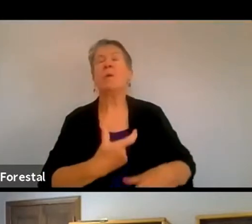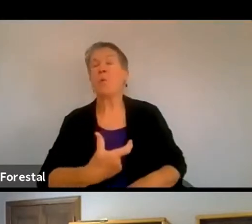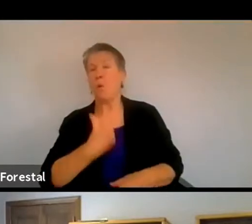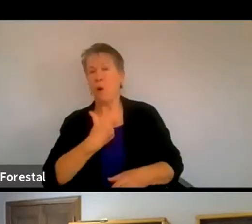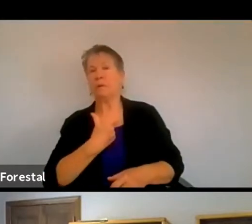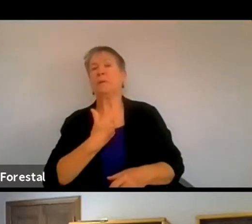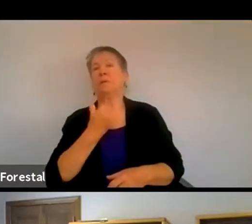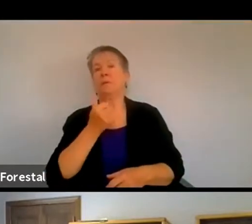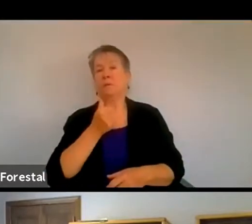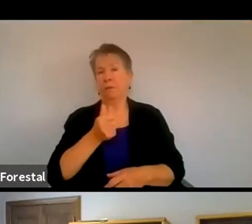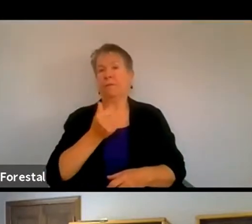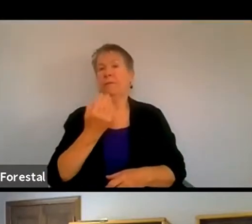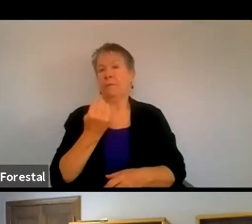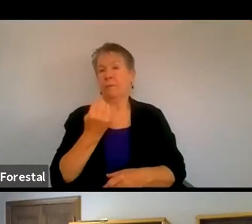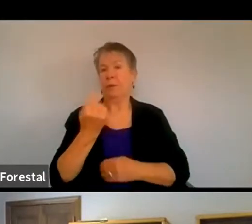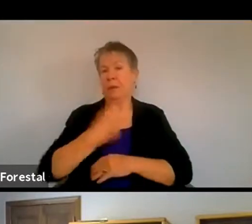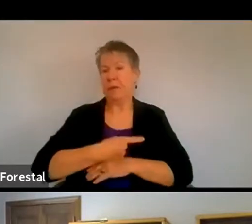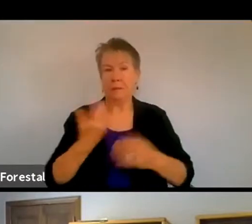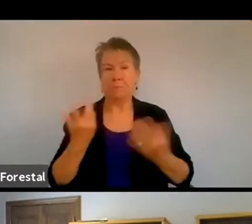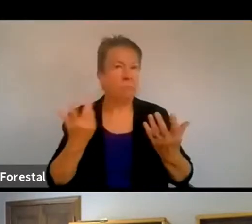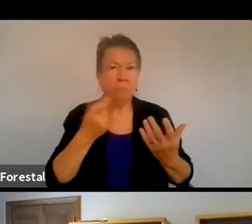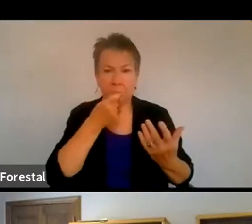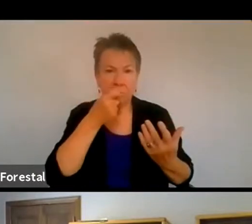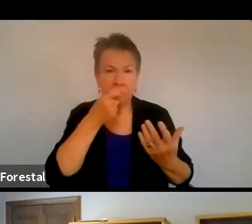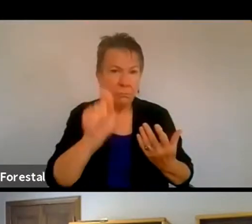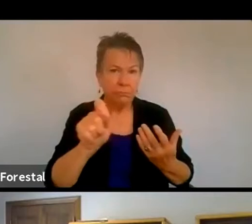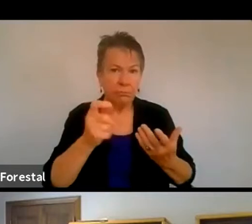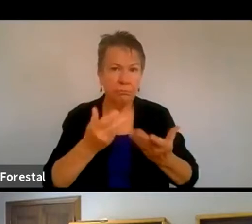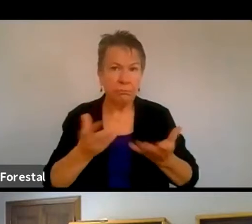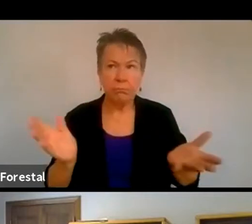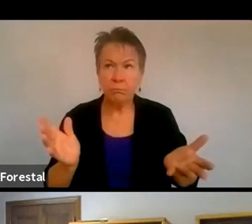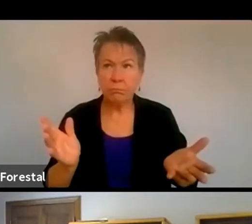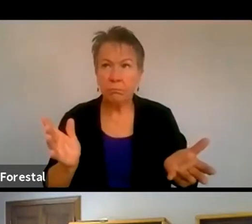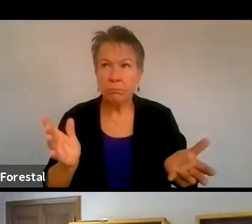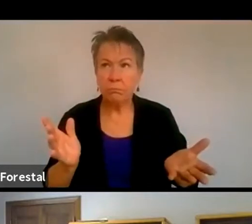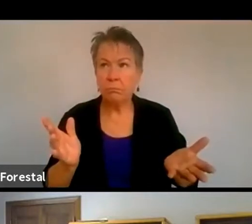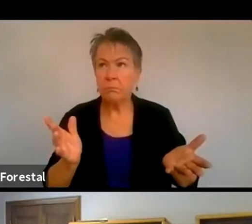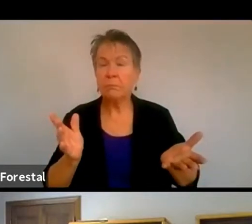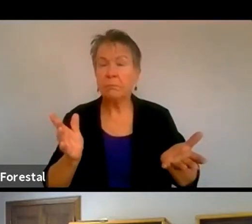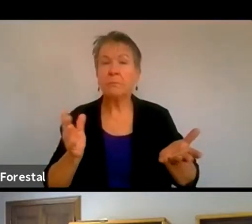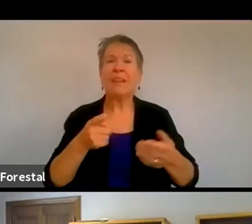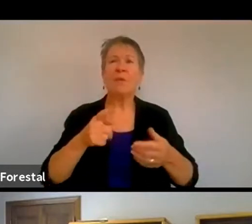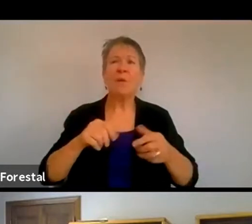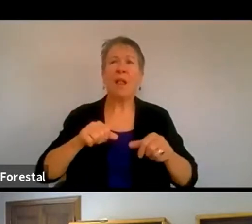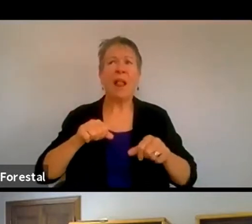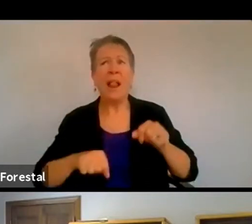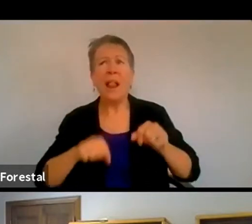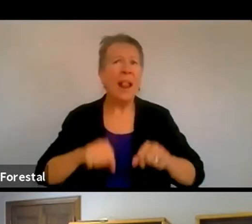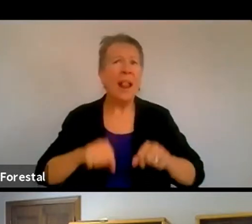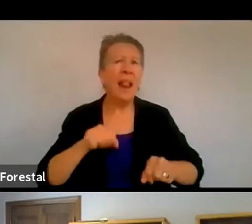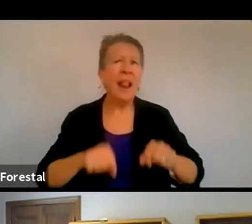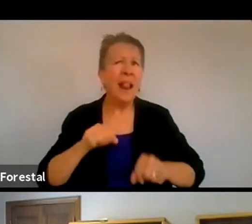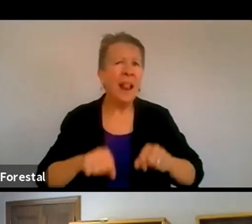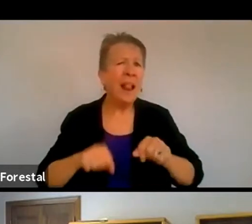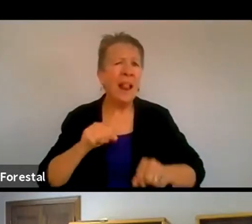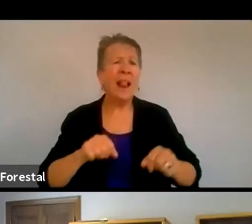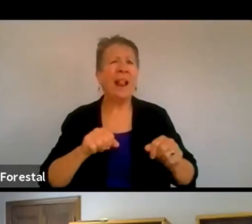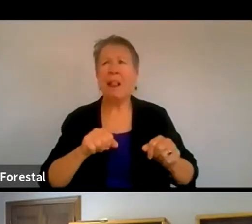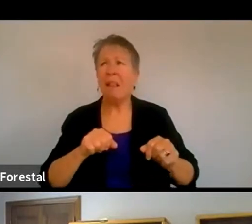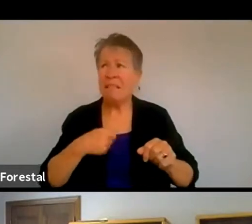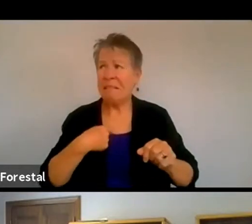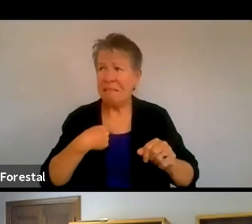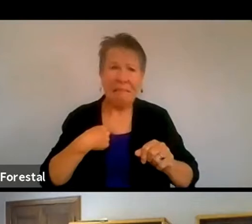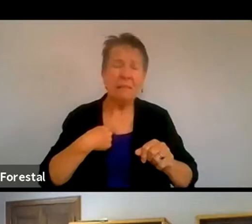contact for 15 minutes or more, when in doubt, do the right thing. We're trying to do that. Not fun, I have to tell